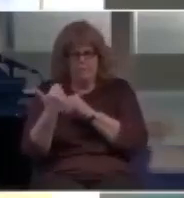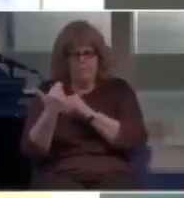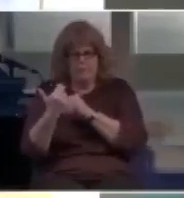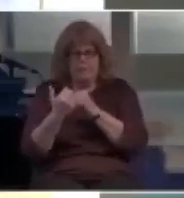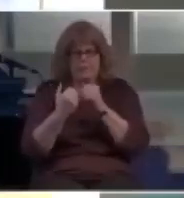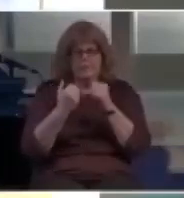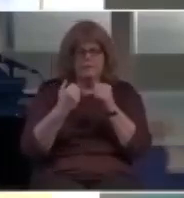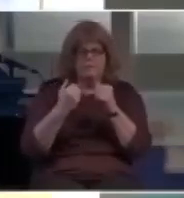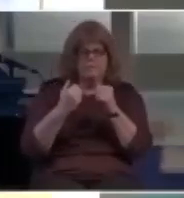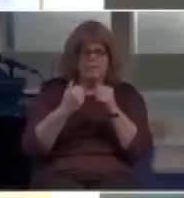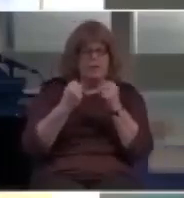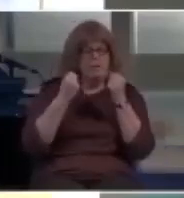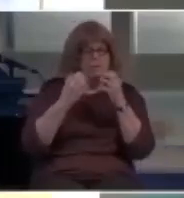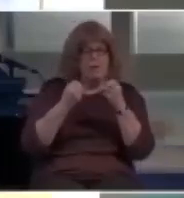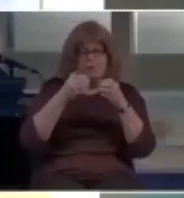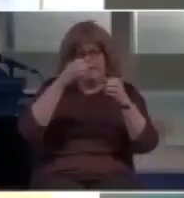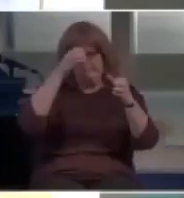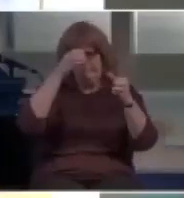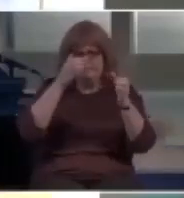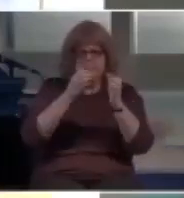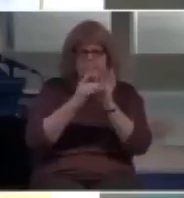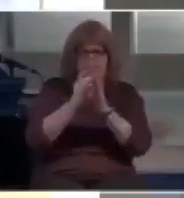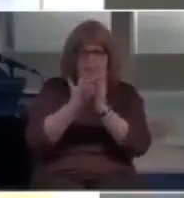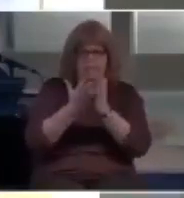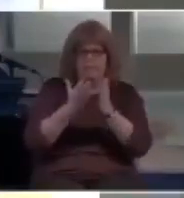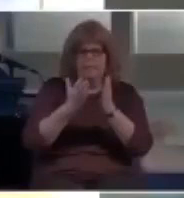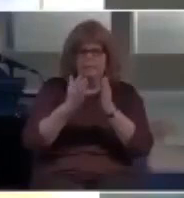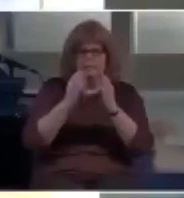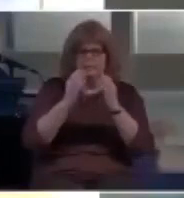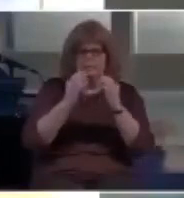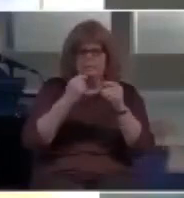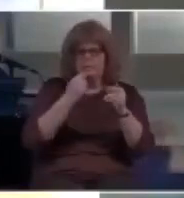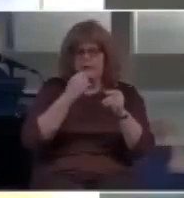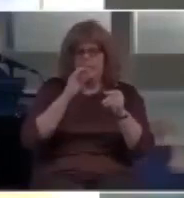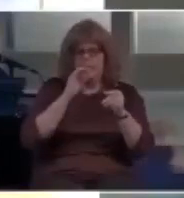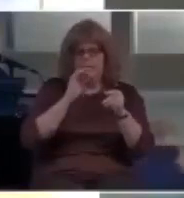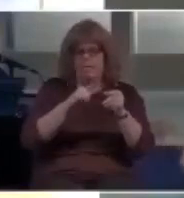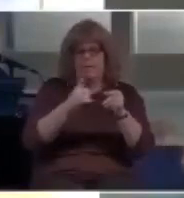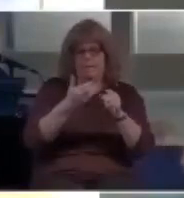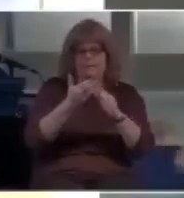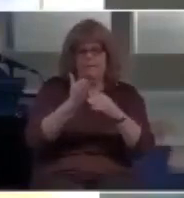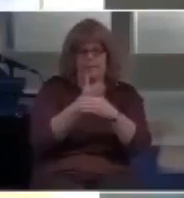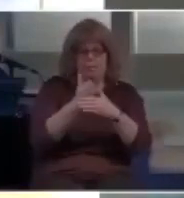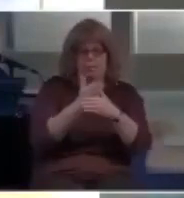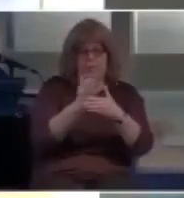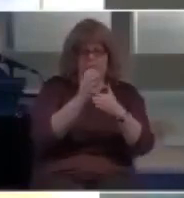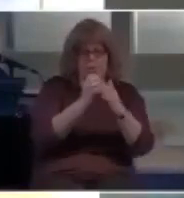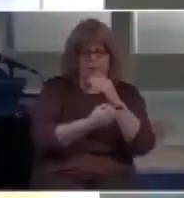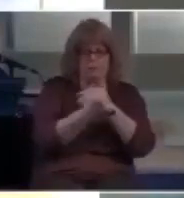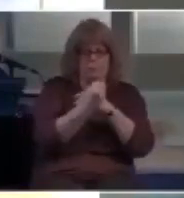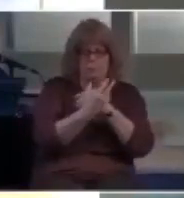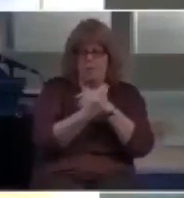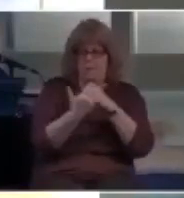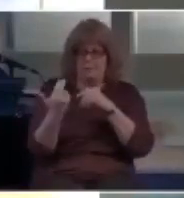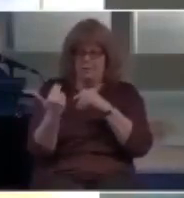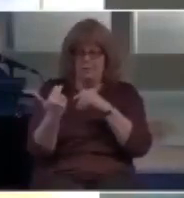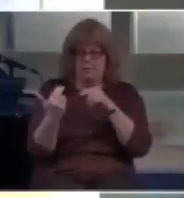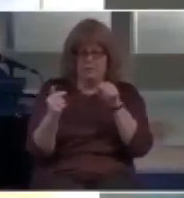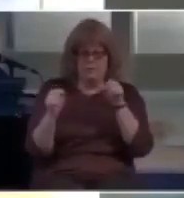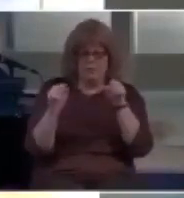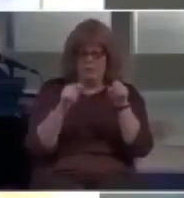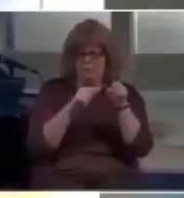many scholars of the Bible point out the fact that between chapters 12 and 13, there are